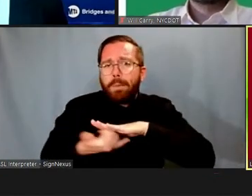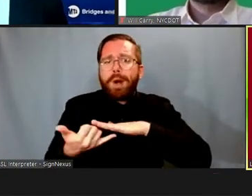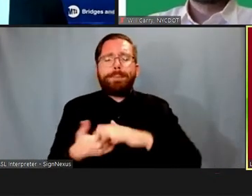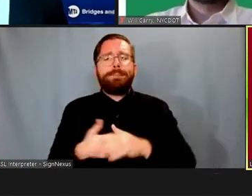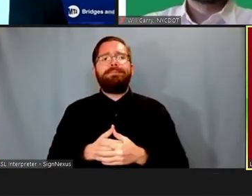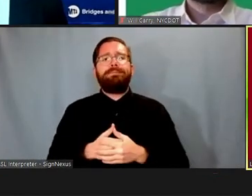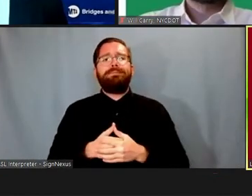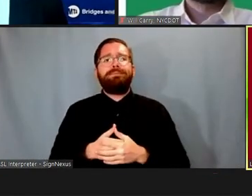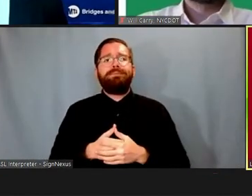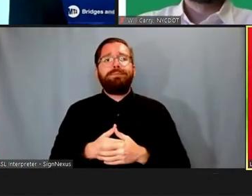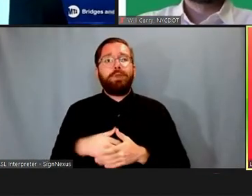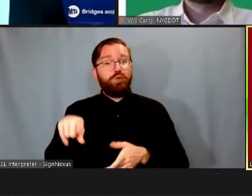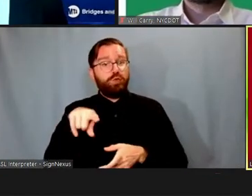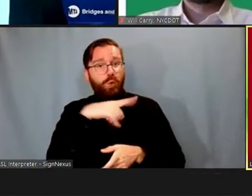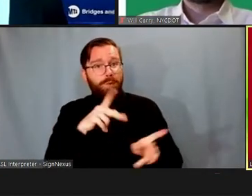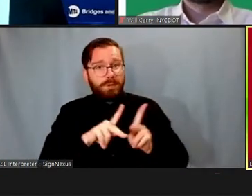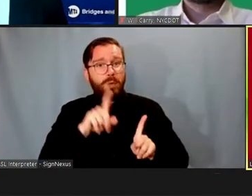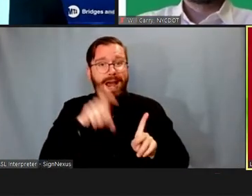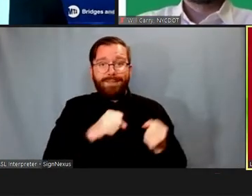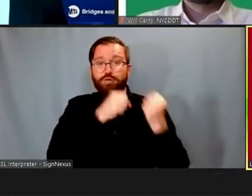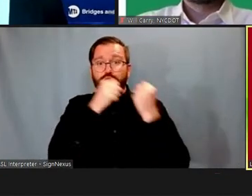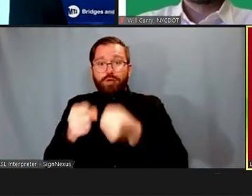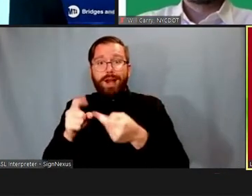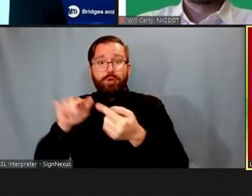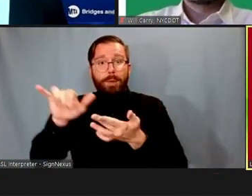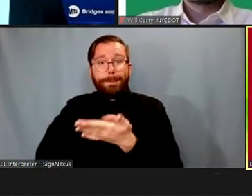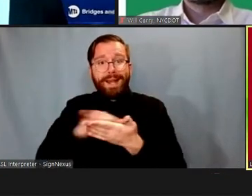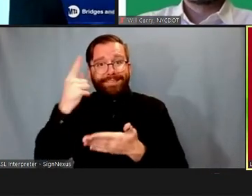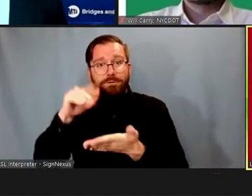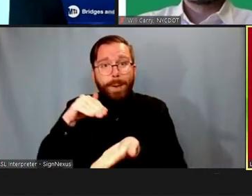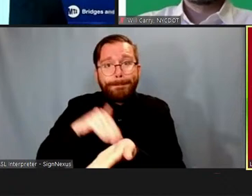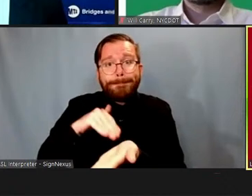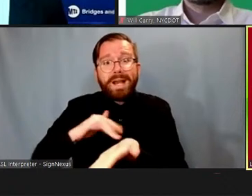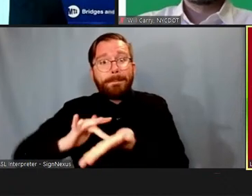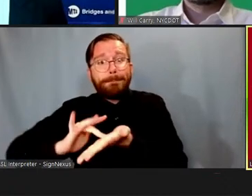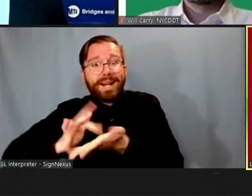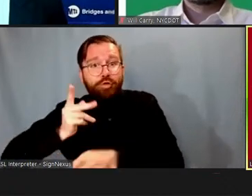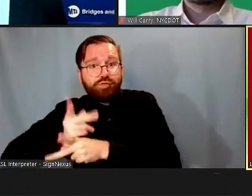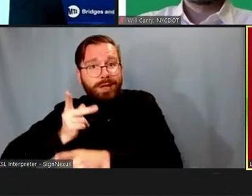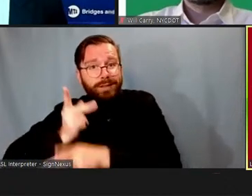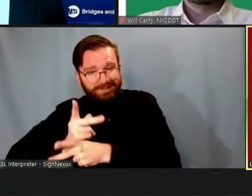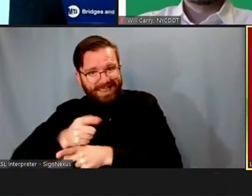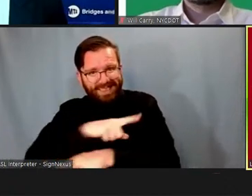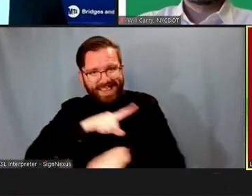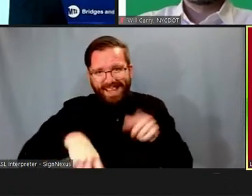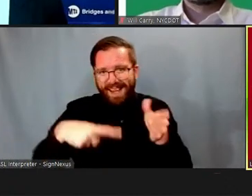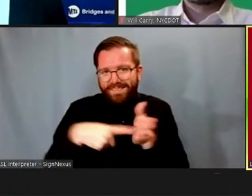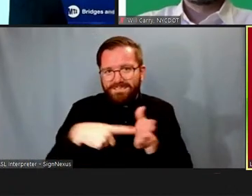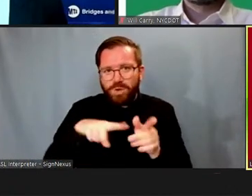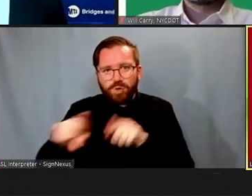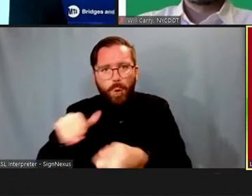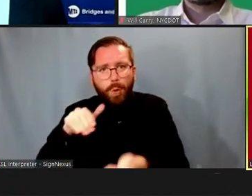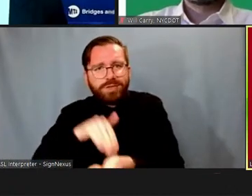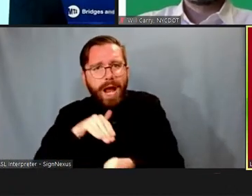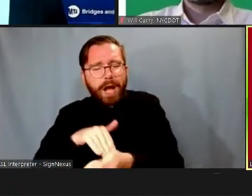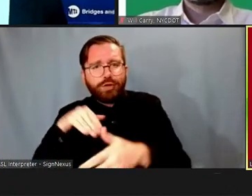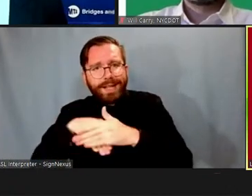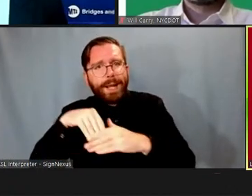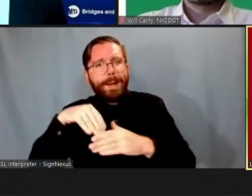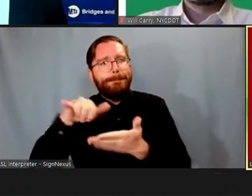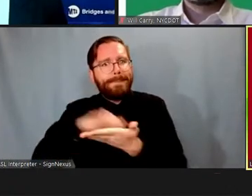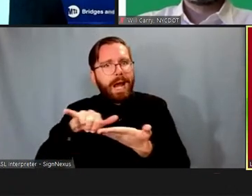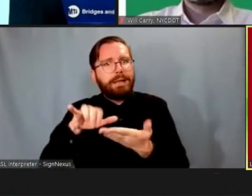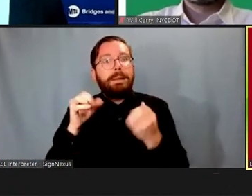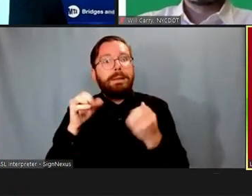afford to continue with their medical care given the exorbitant price you propose many disabled elderly are on a fixed